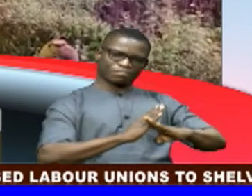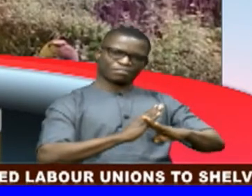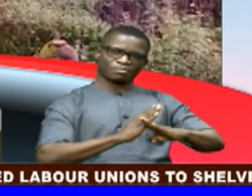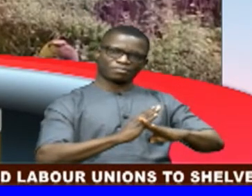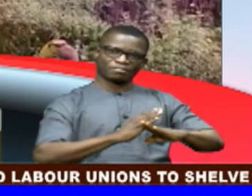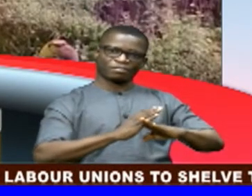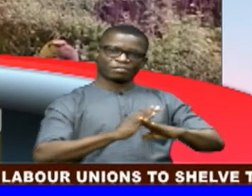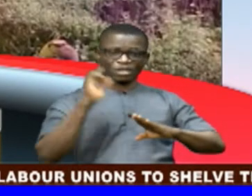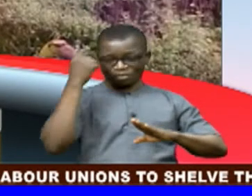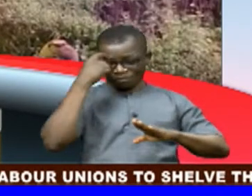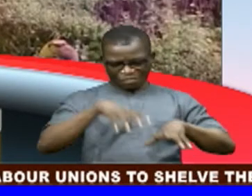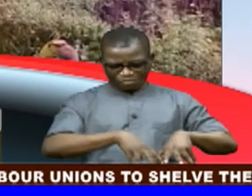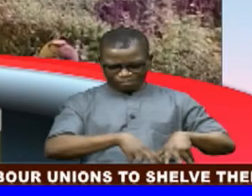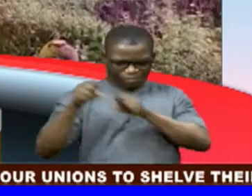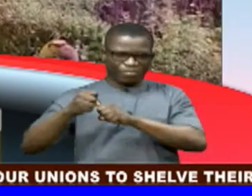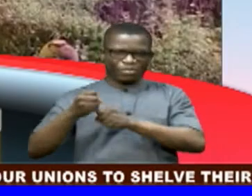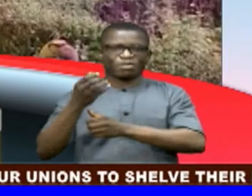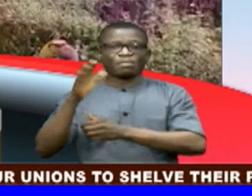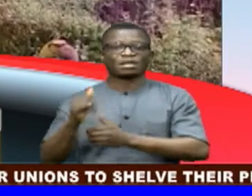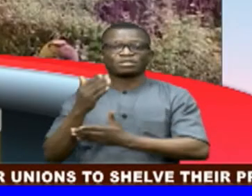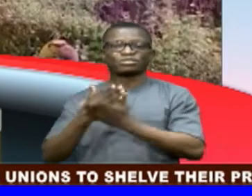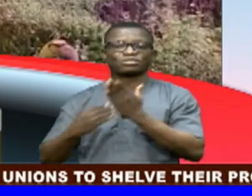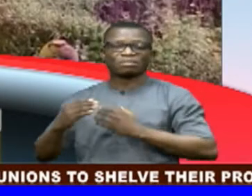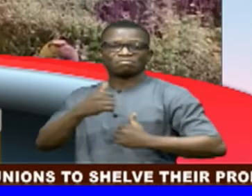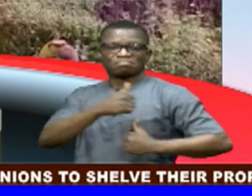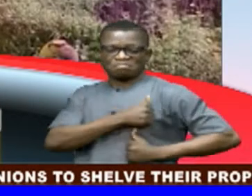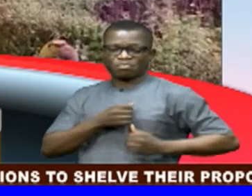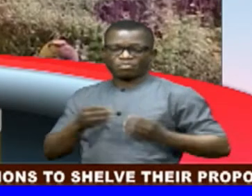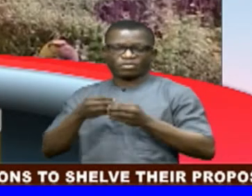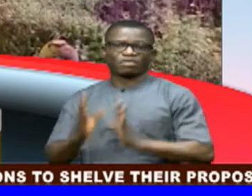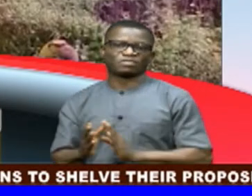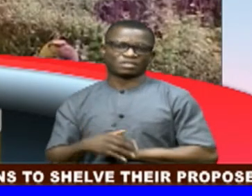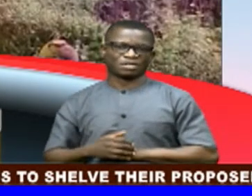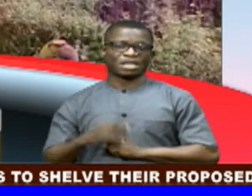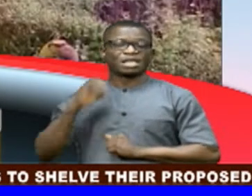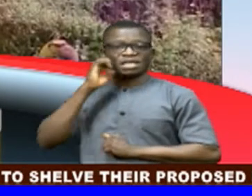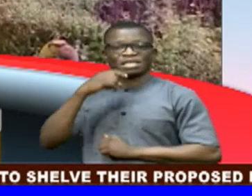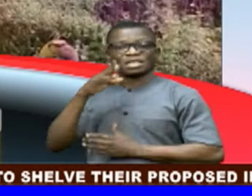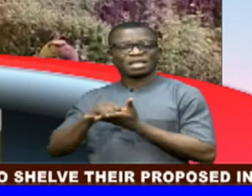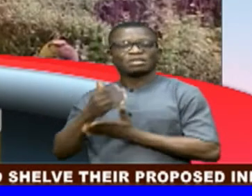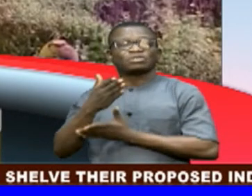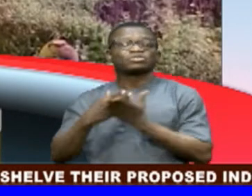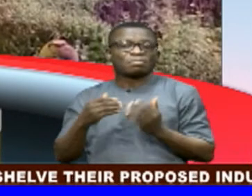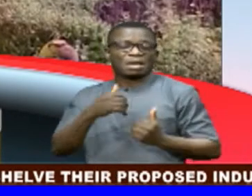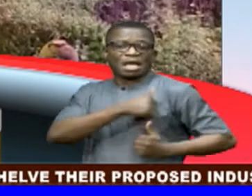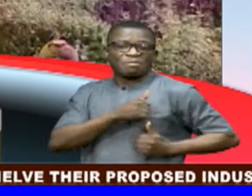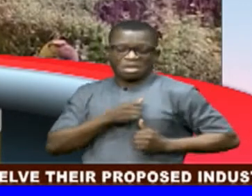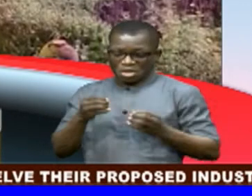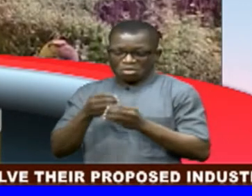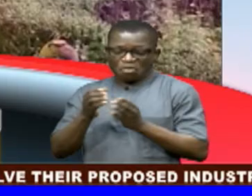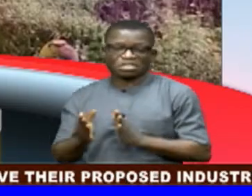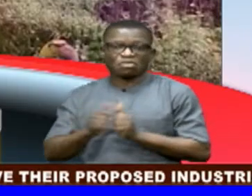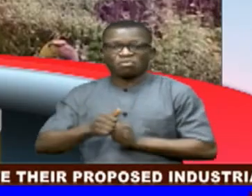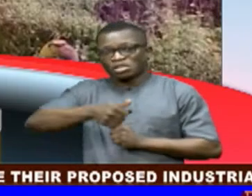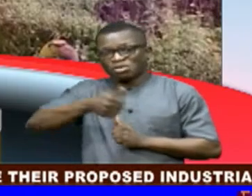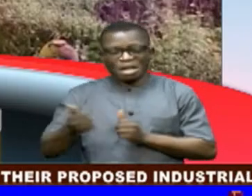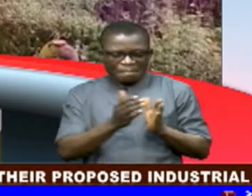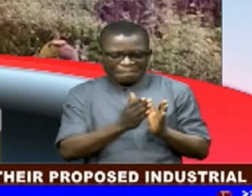military officers on Tuesday. The military junta, in a statement, alleged that some officers and others had planned